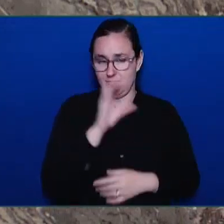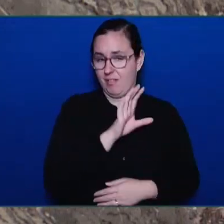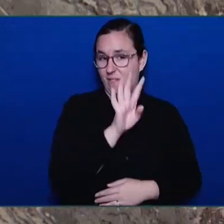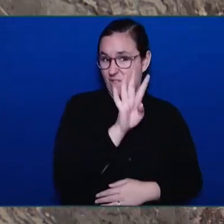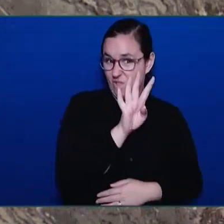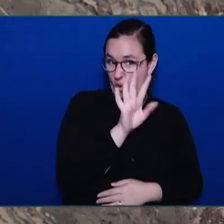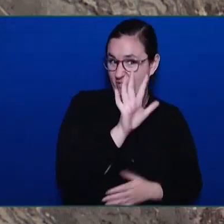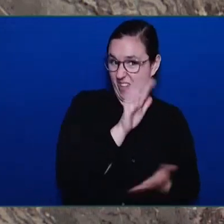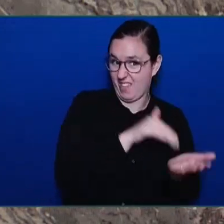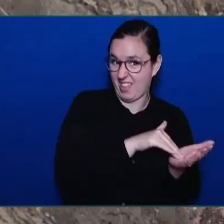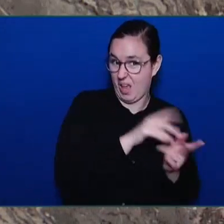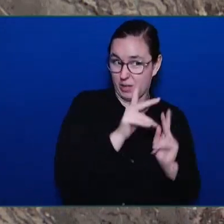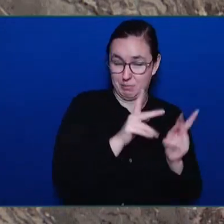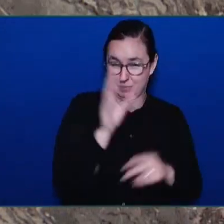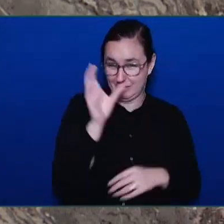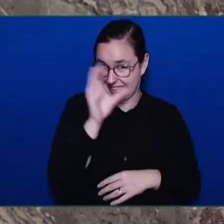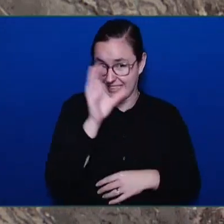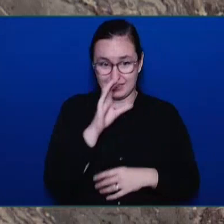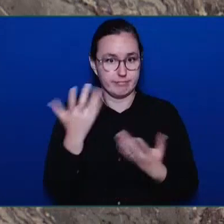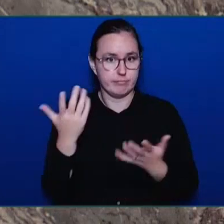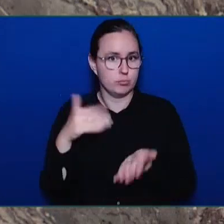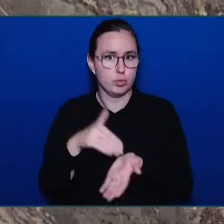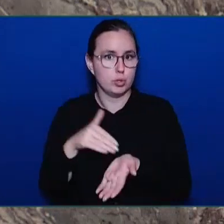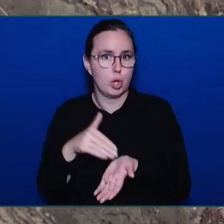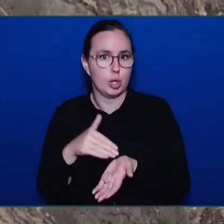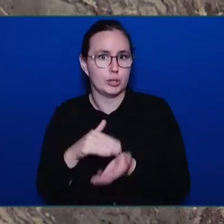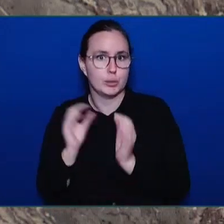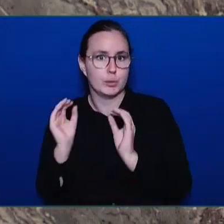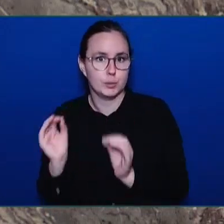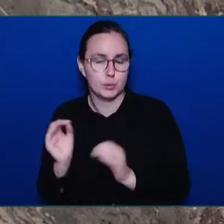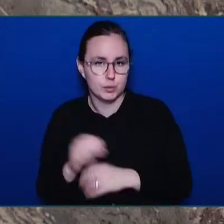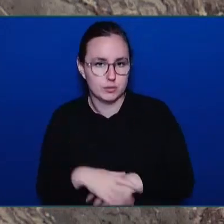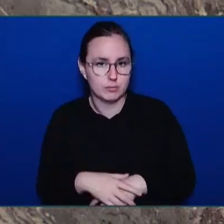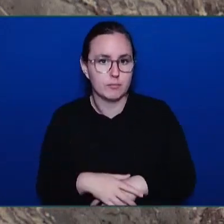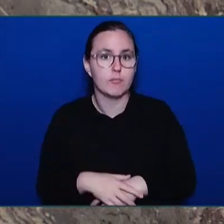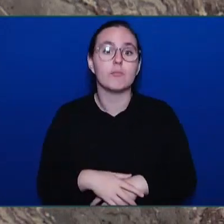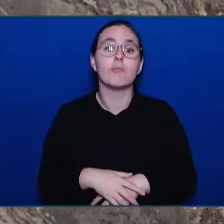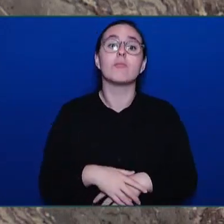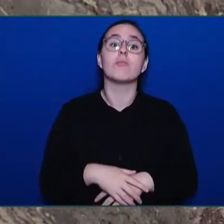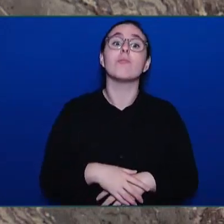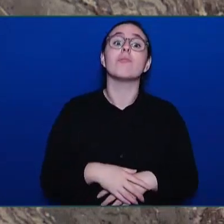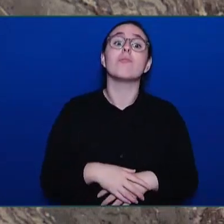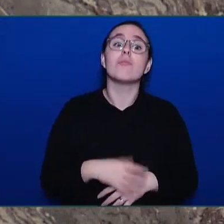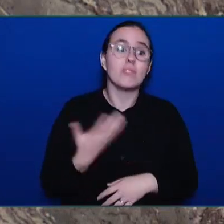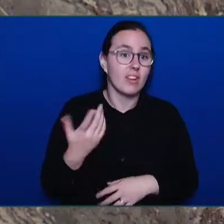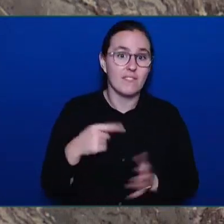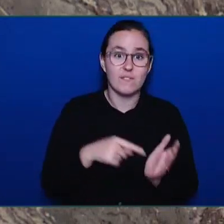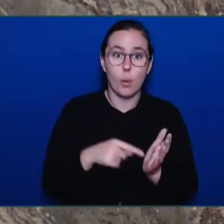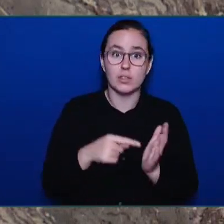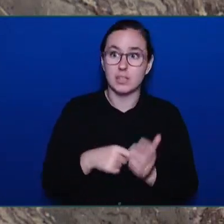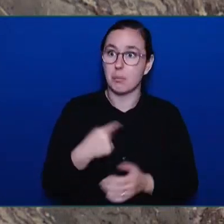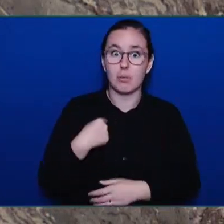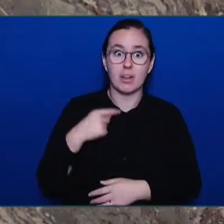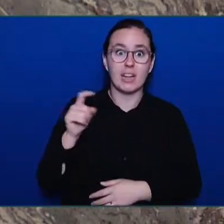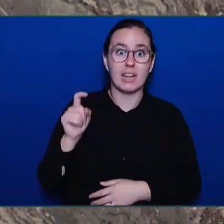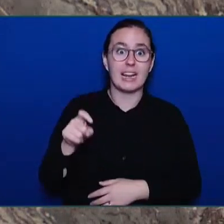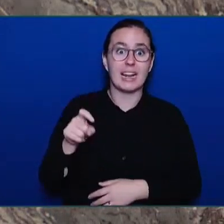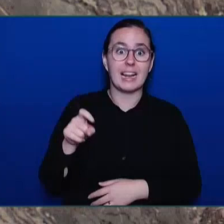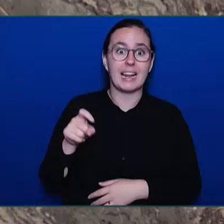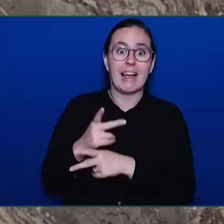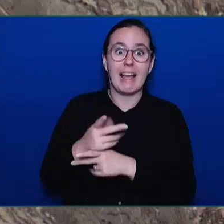care," end quote. Mr. Speaker, my question is to the Premier. What is the Premier going to do